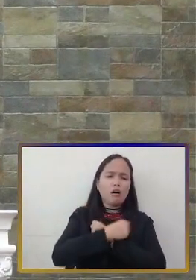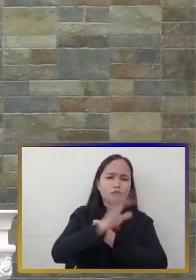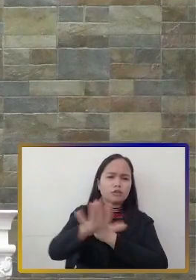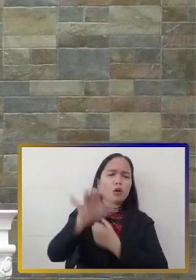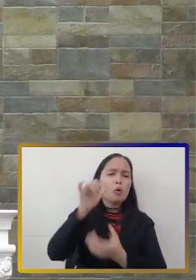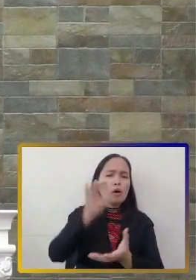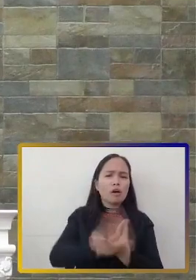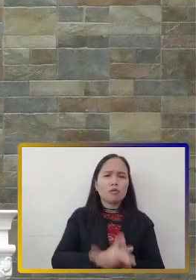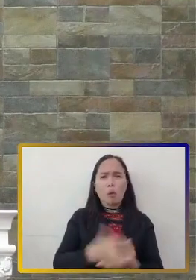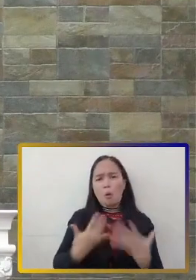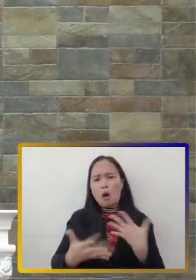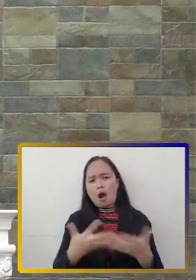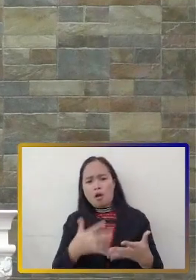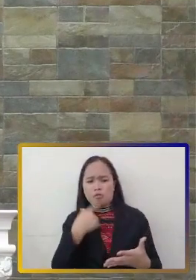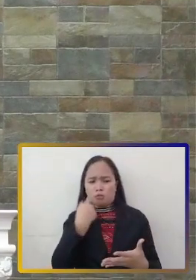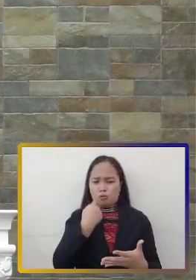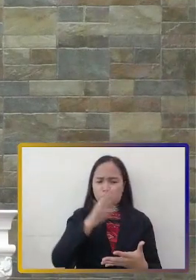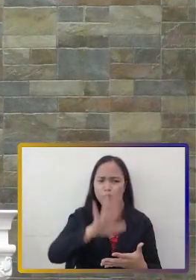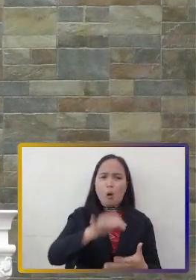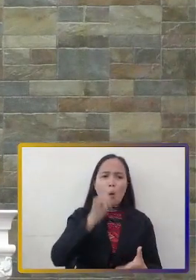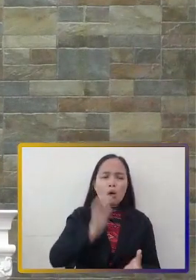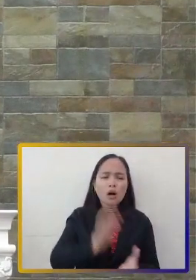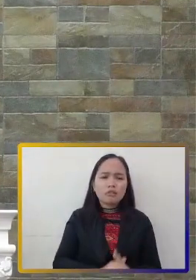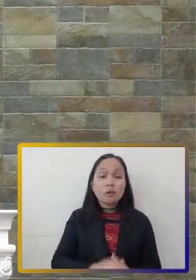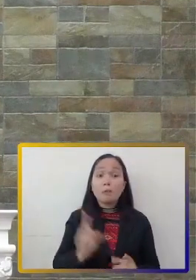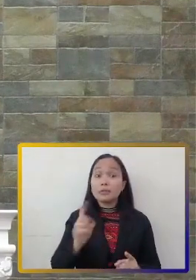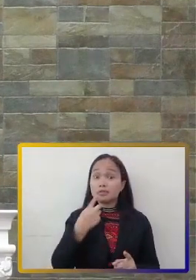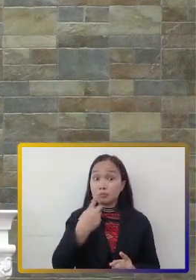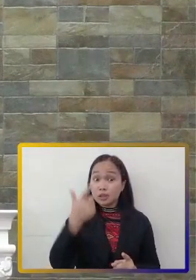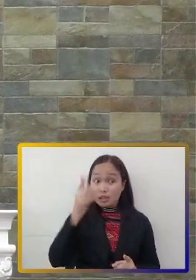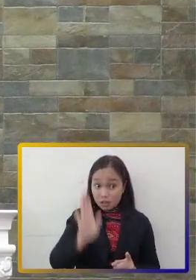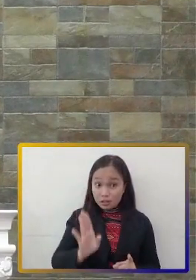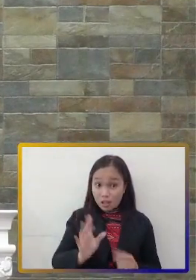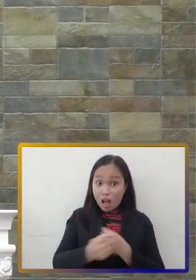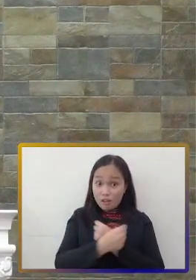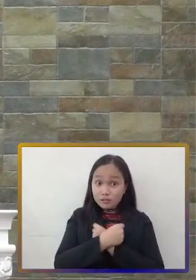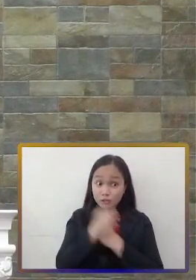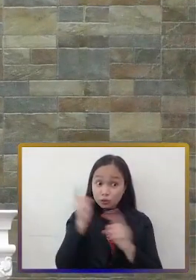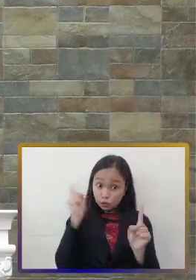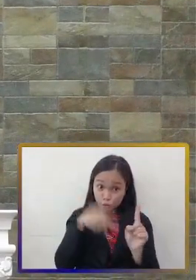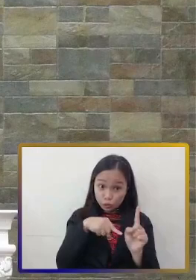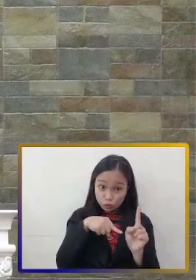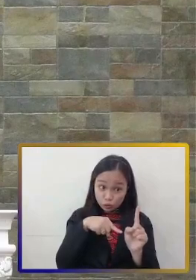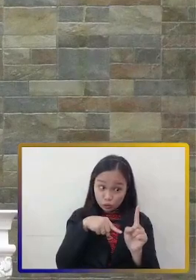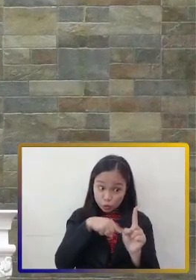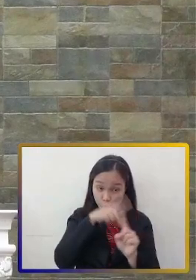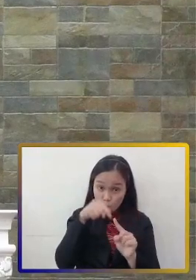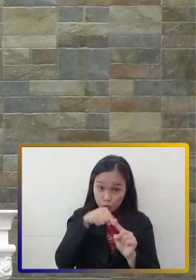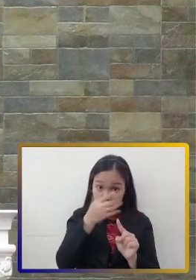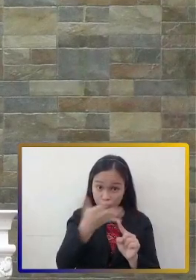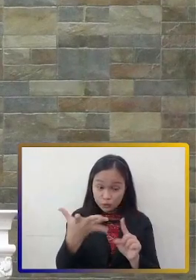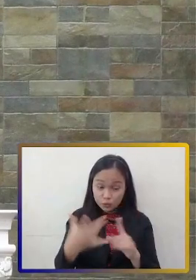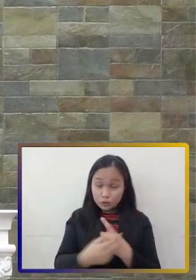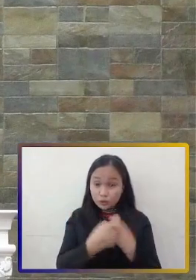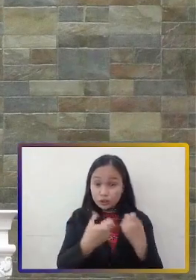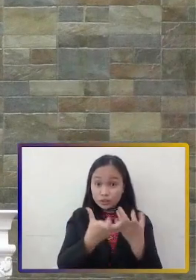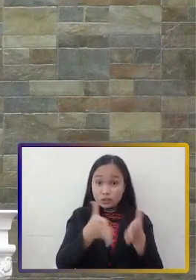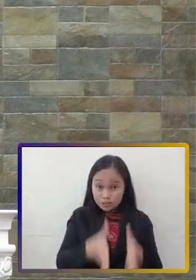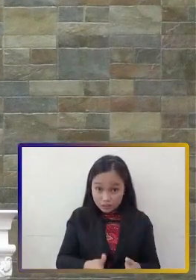It doesn't matter who they are. Because God loves you when you were yet sinners.